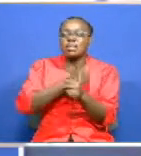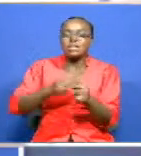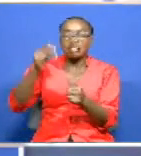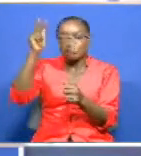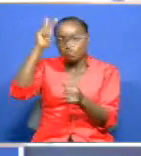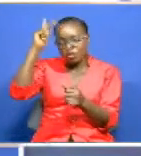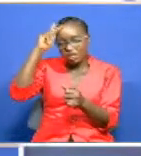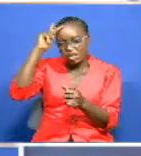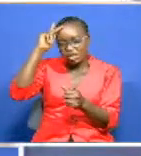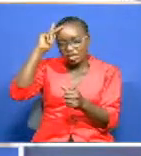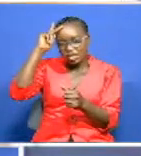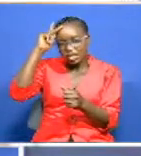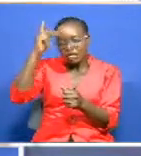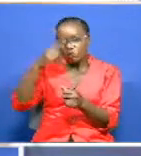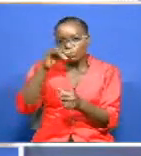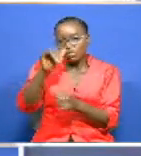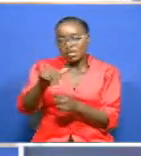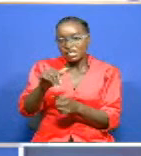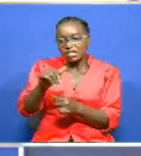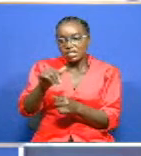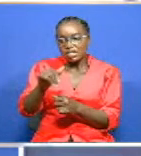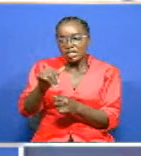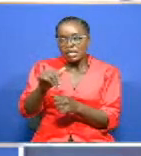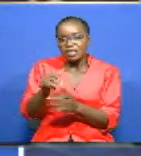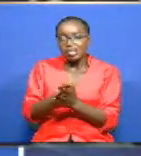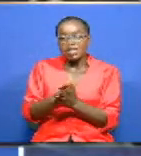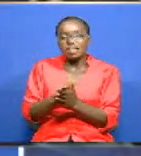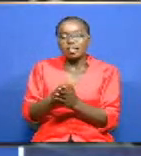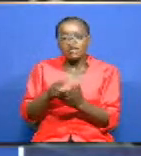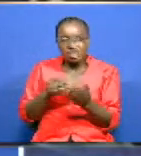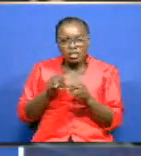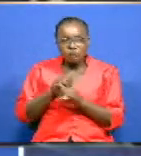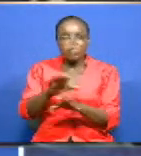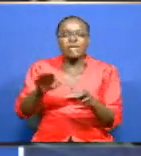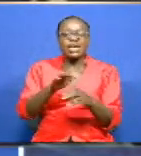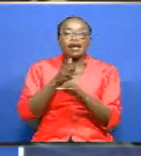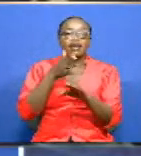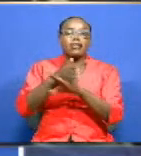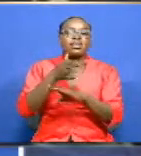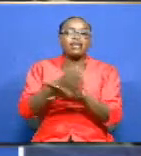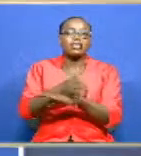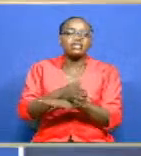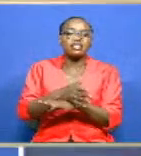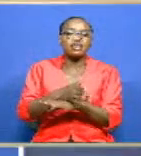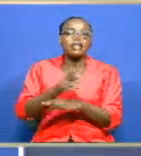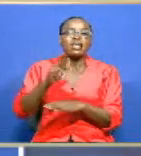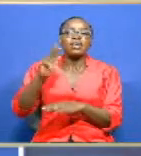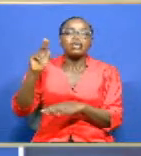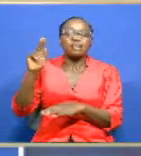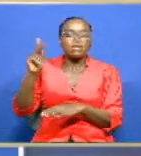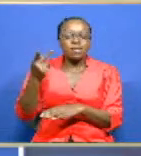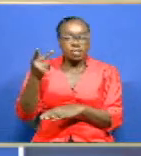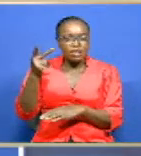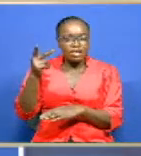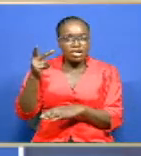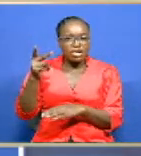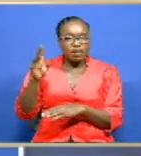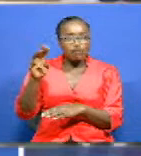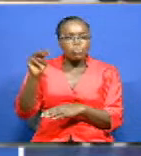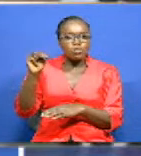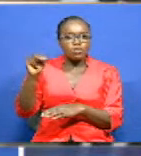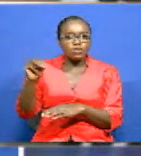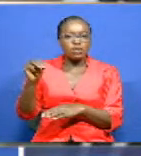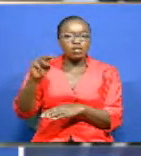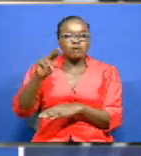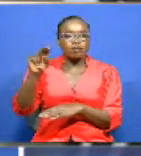knowledge so that they can pendle lies. This even as the Kenya Muslim National Council Advisory Chair urged